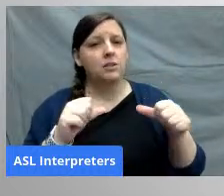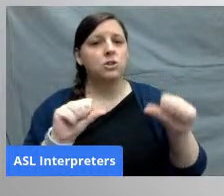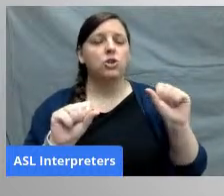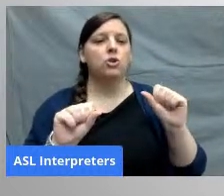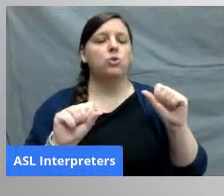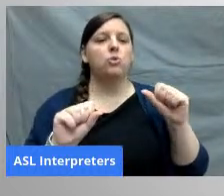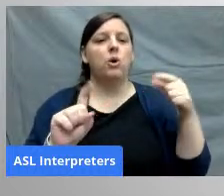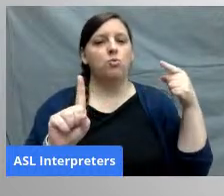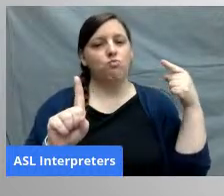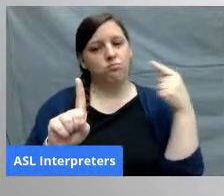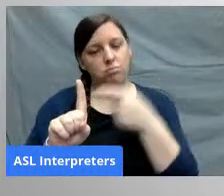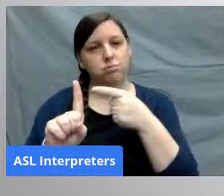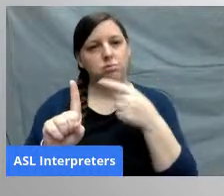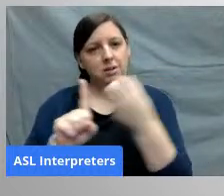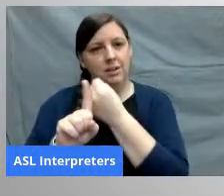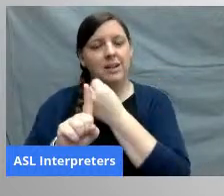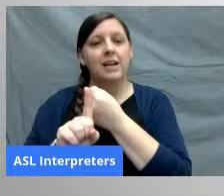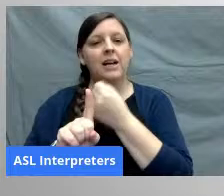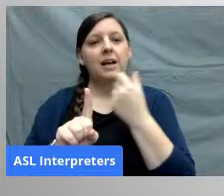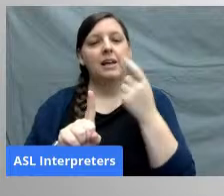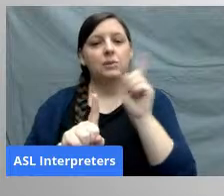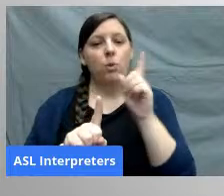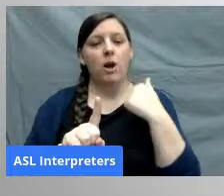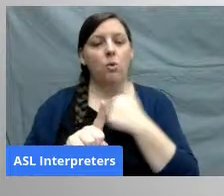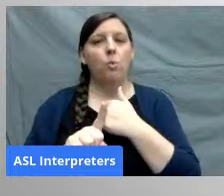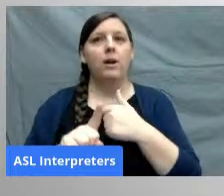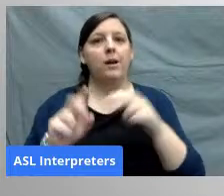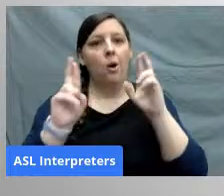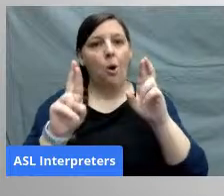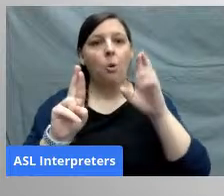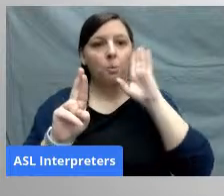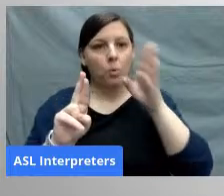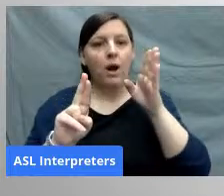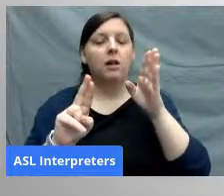target is where we hope to be to resume a full